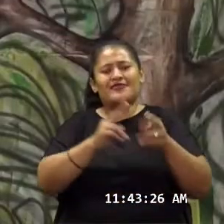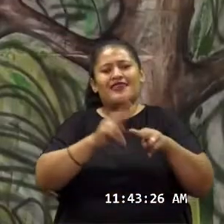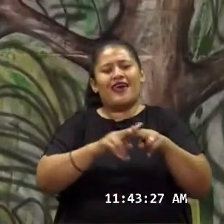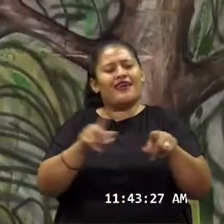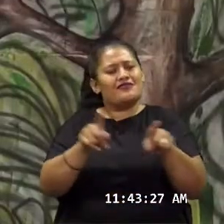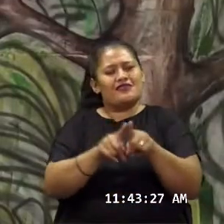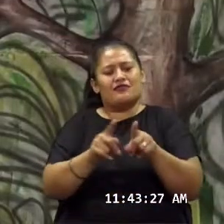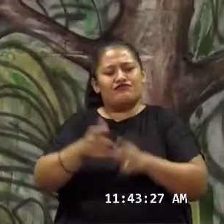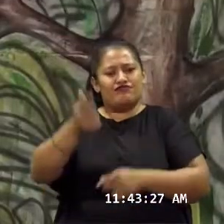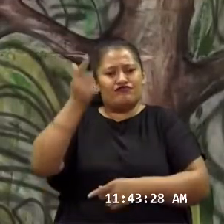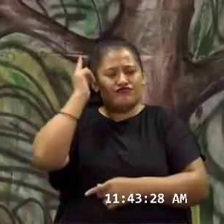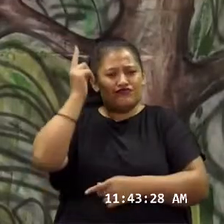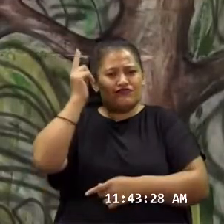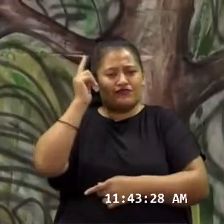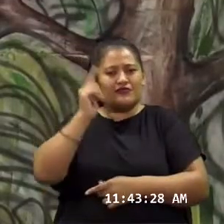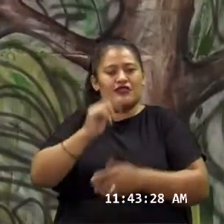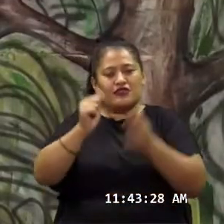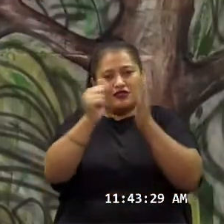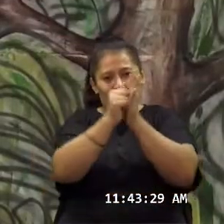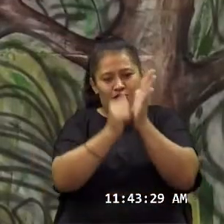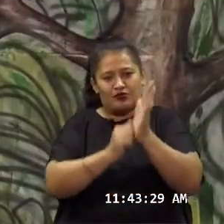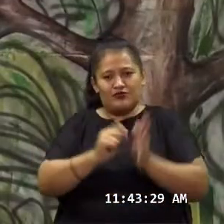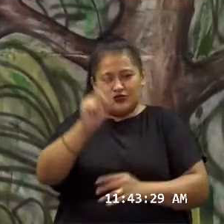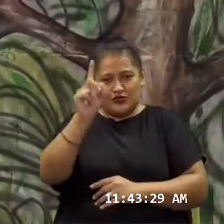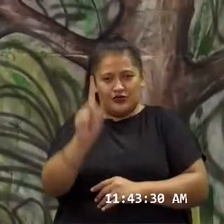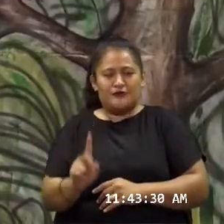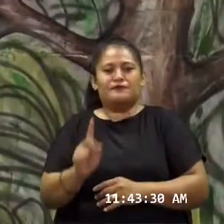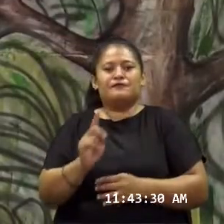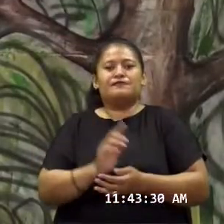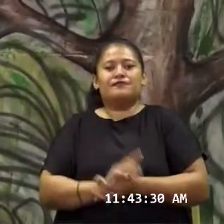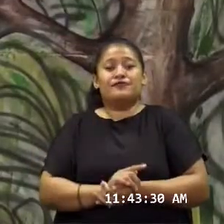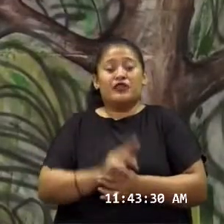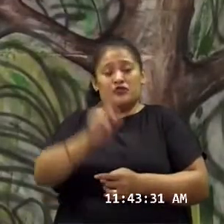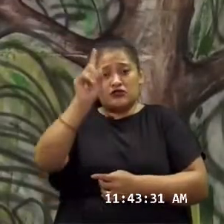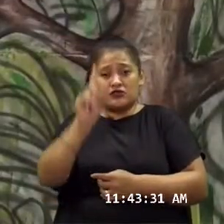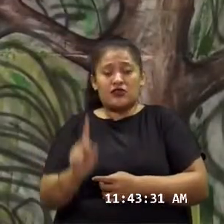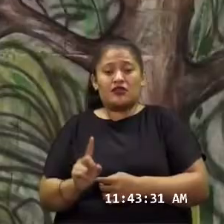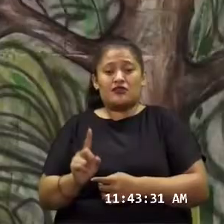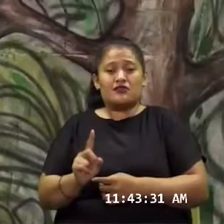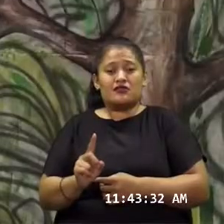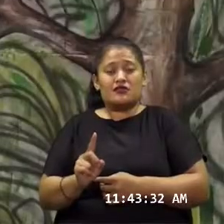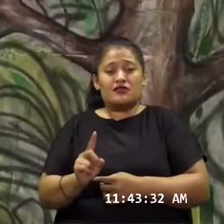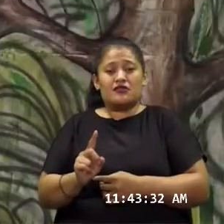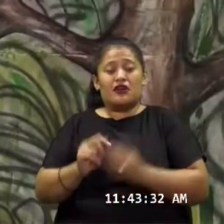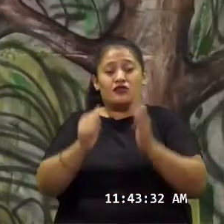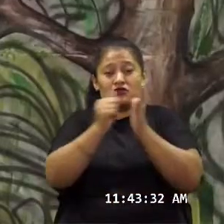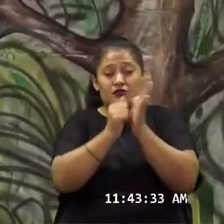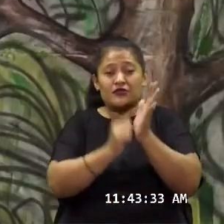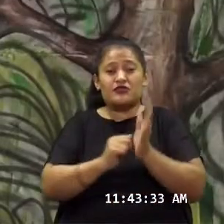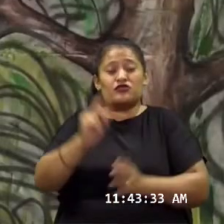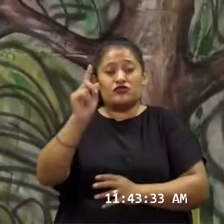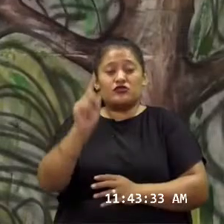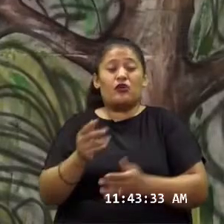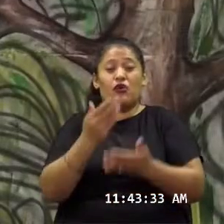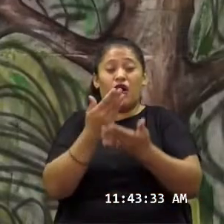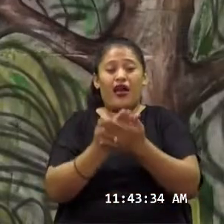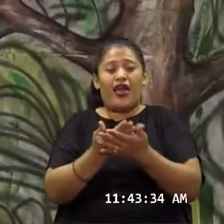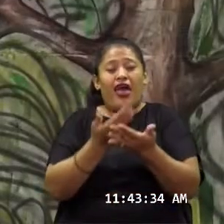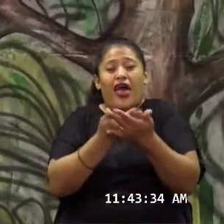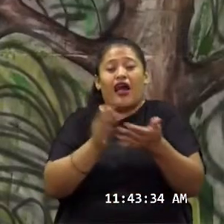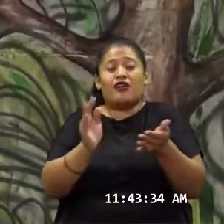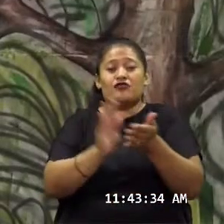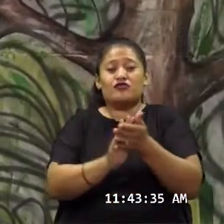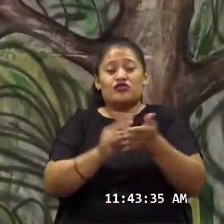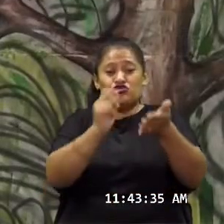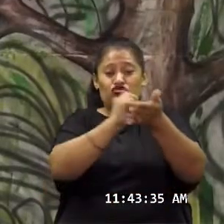are tuning in to our lesson today. Today, our lesson is going to be on how